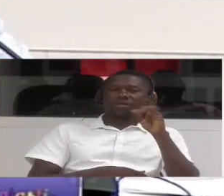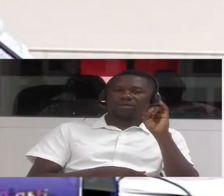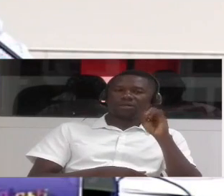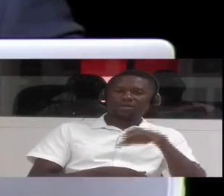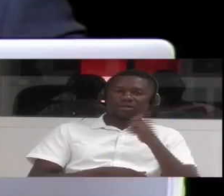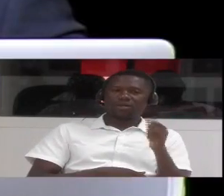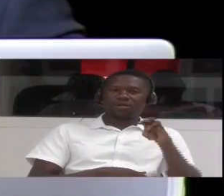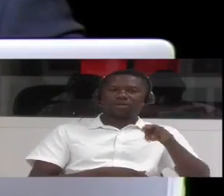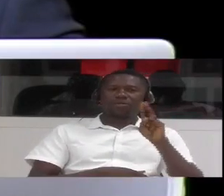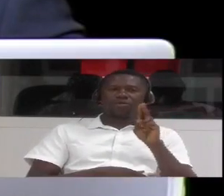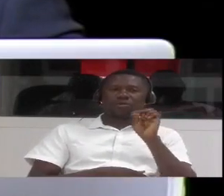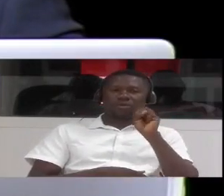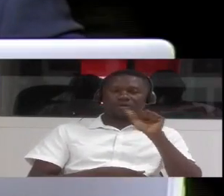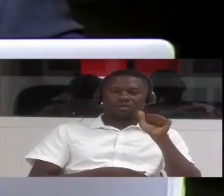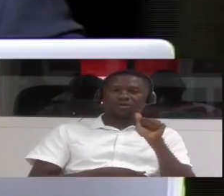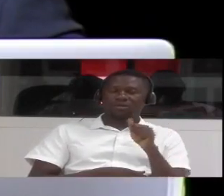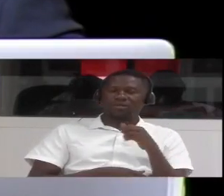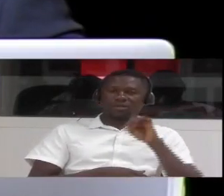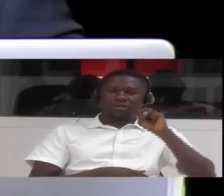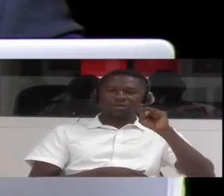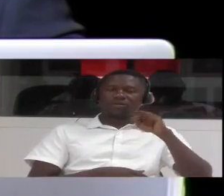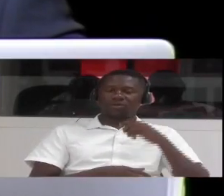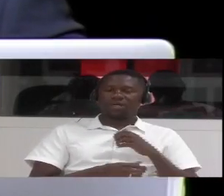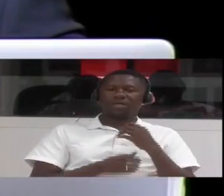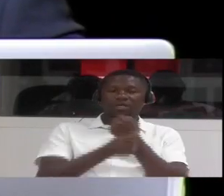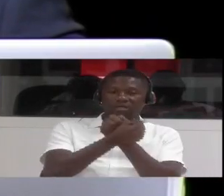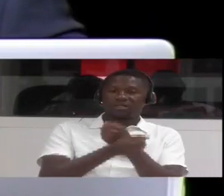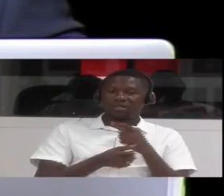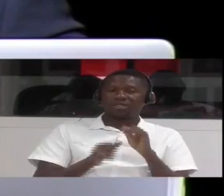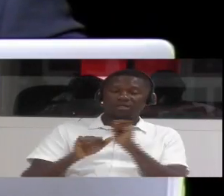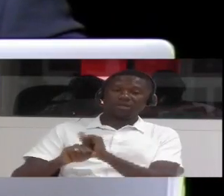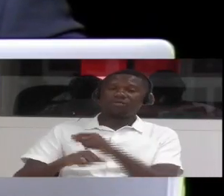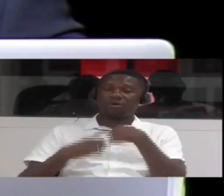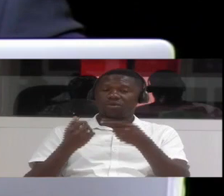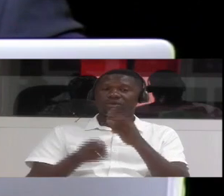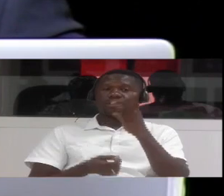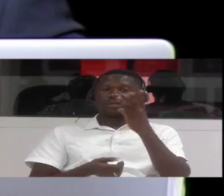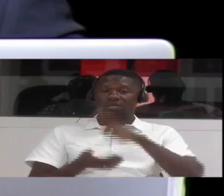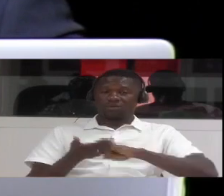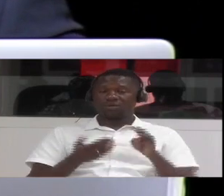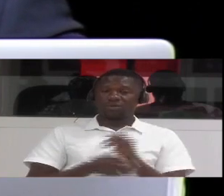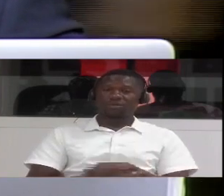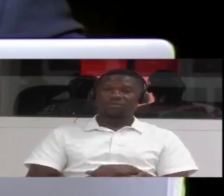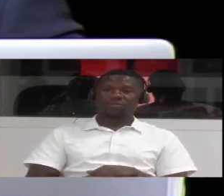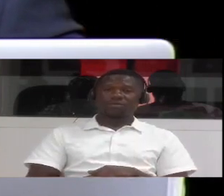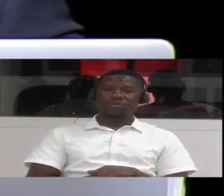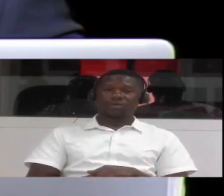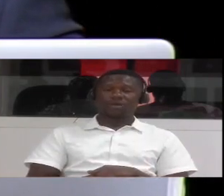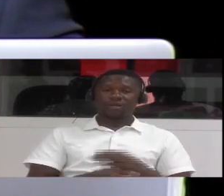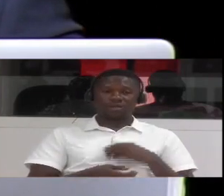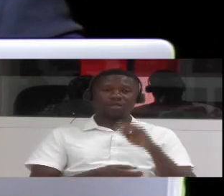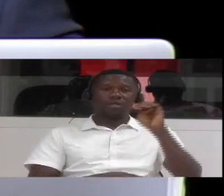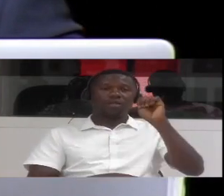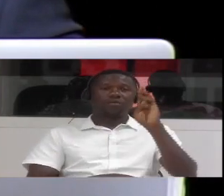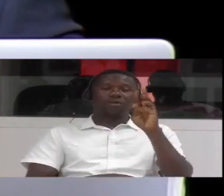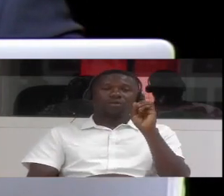yes. Yes. Arrested and detained for 3 weeks. Yes. Okay. Ibu Wage? Ibu Wage,